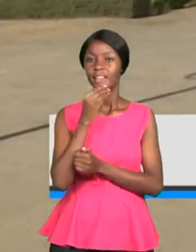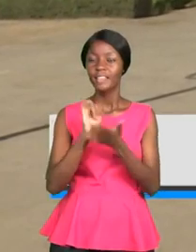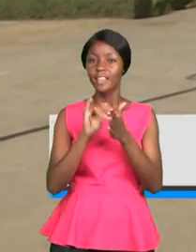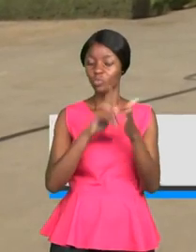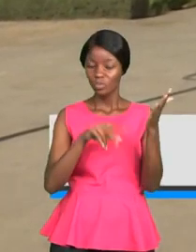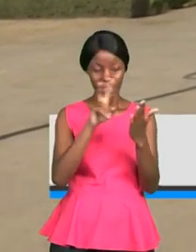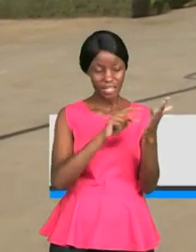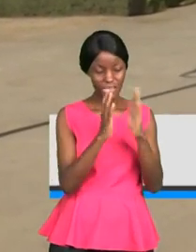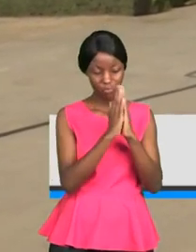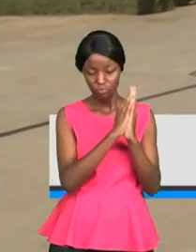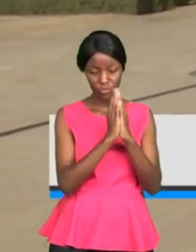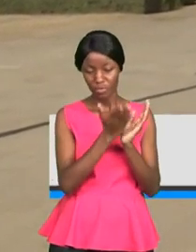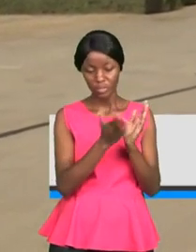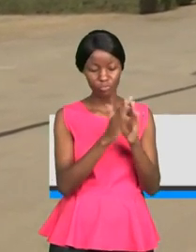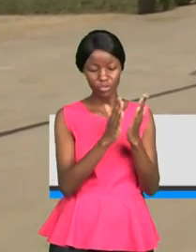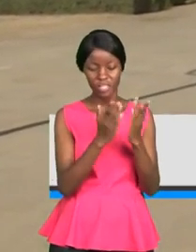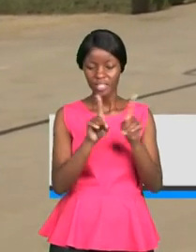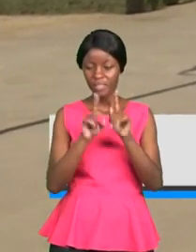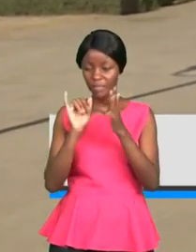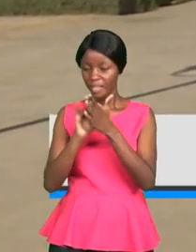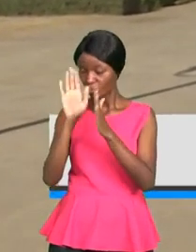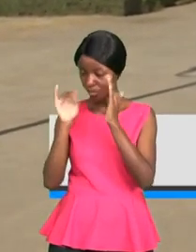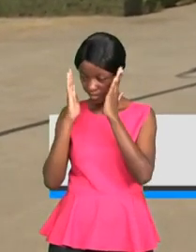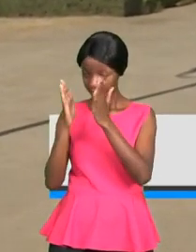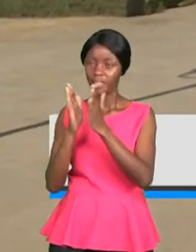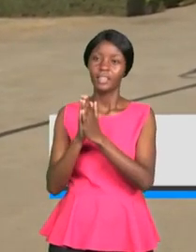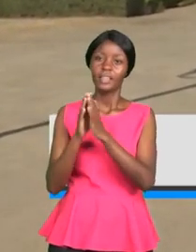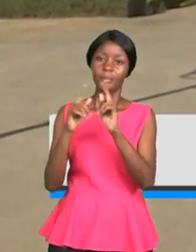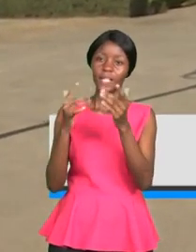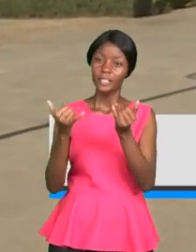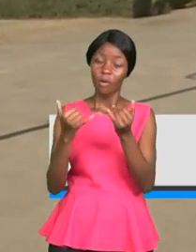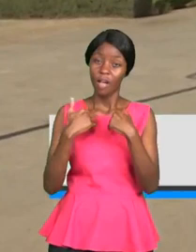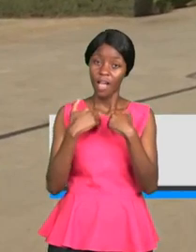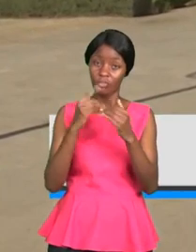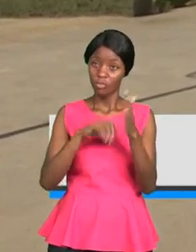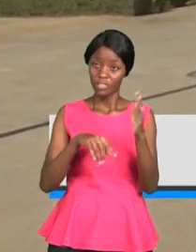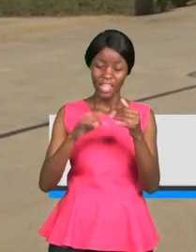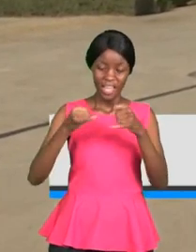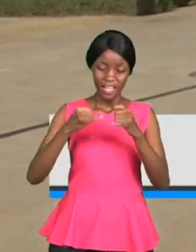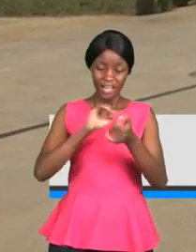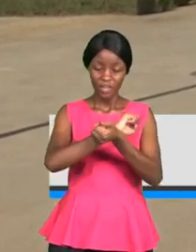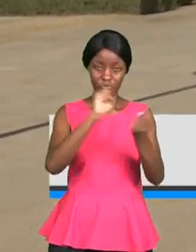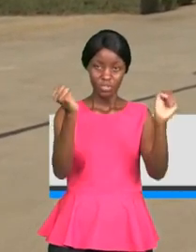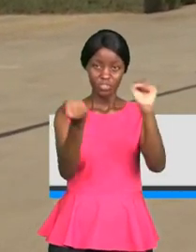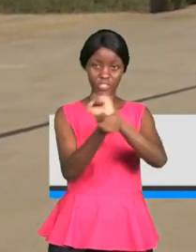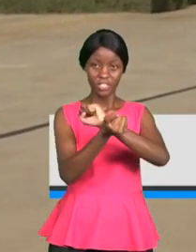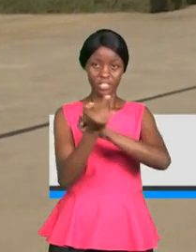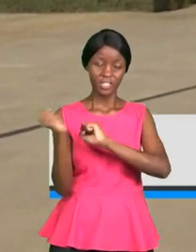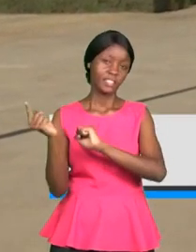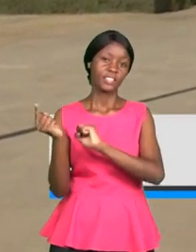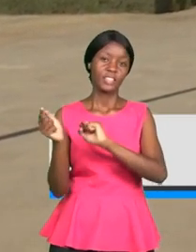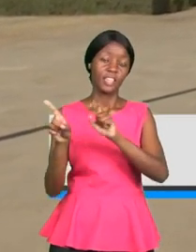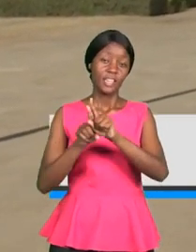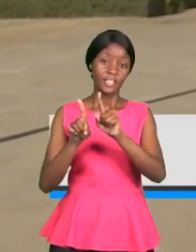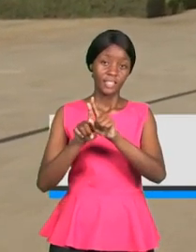in books, that is what we are looking at. And so there is an attempt by the Rabat Biennale to fix that